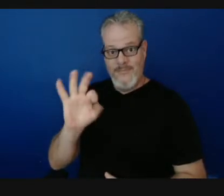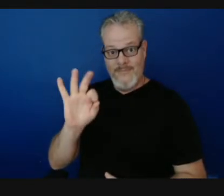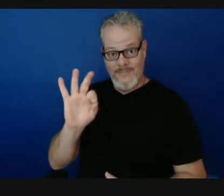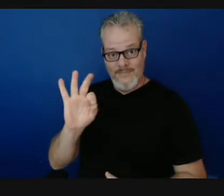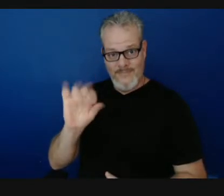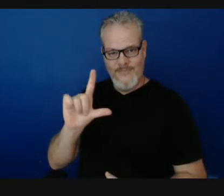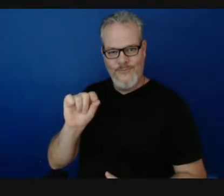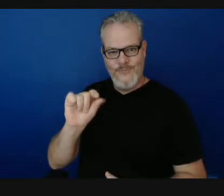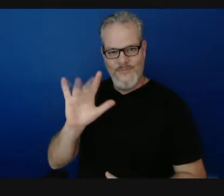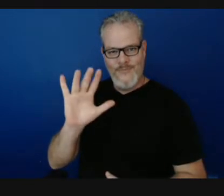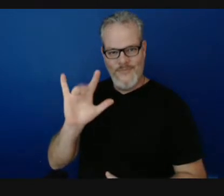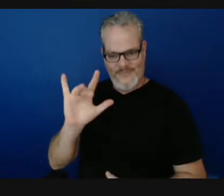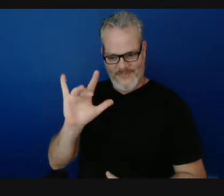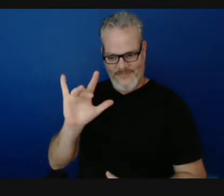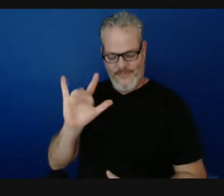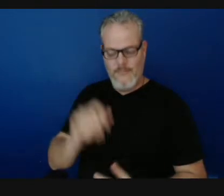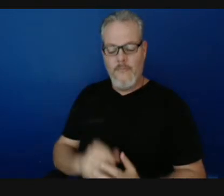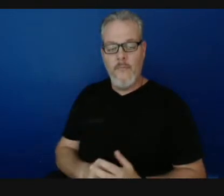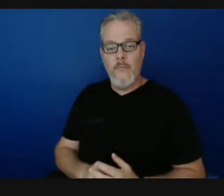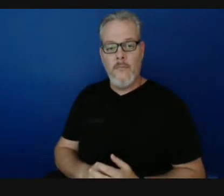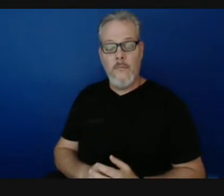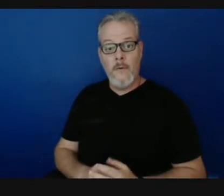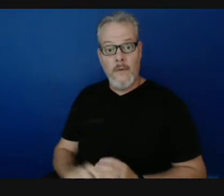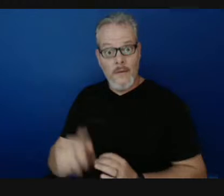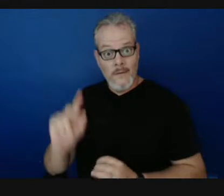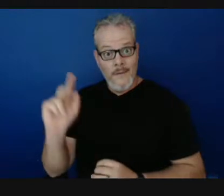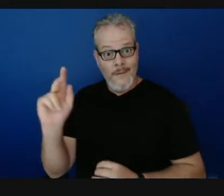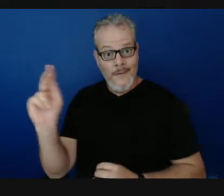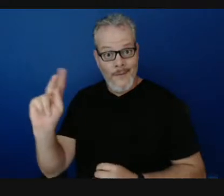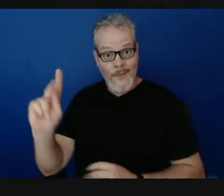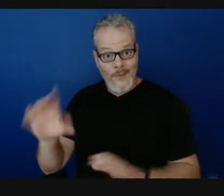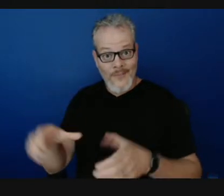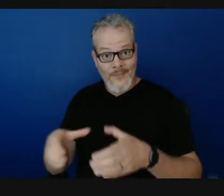And Kīlauea has put on quite a show over the last